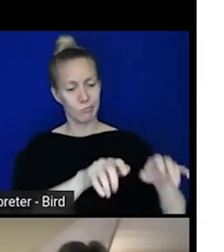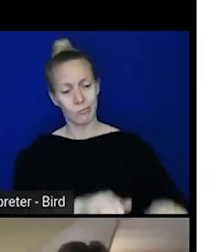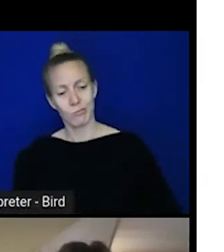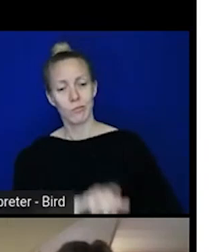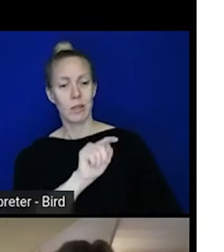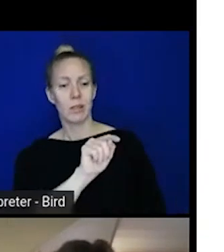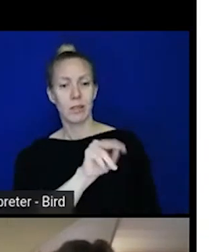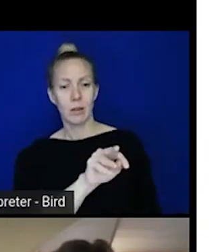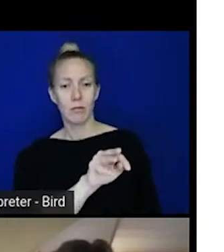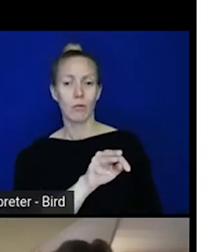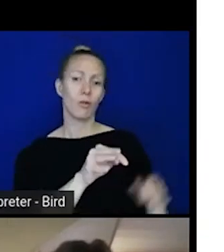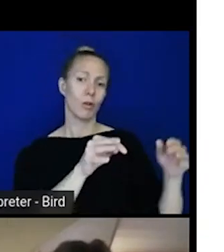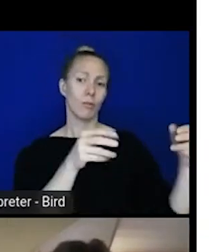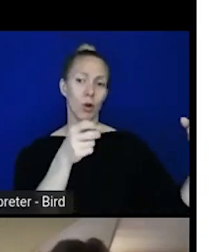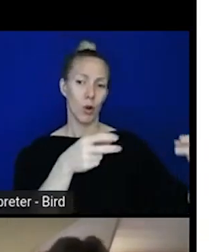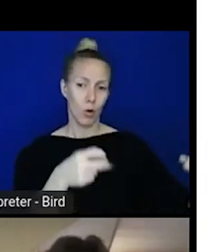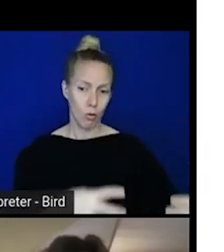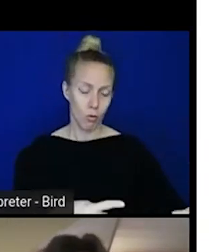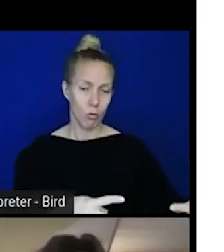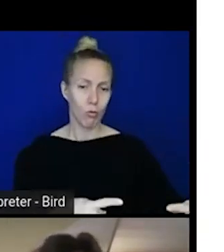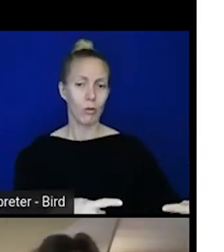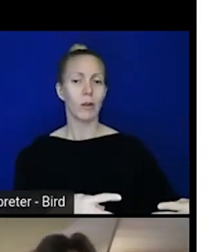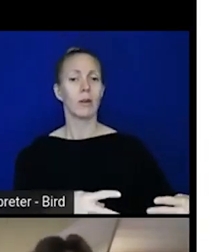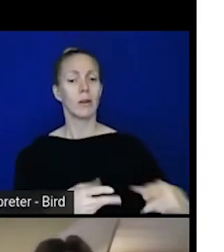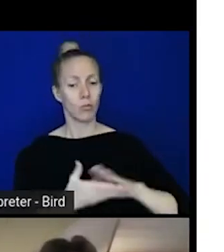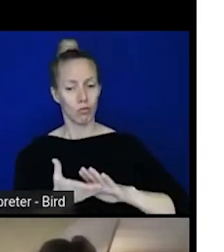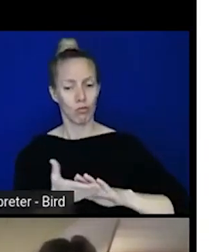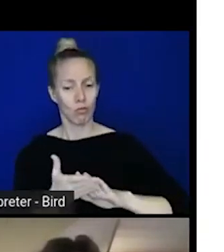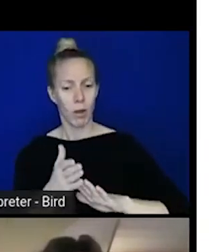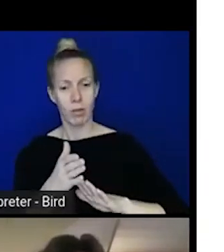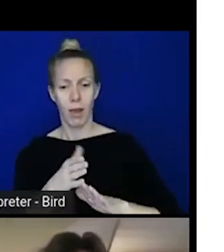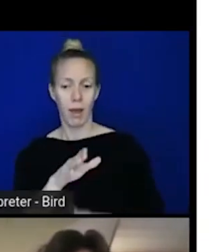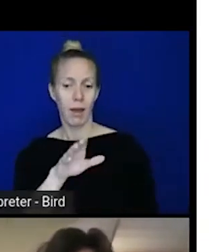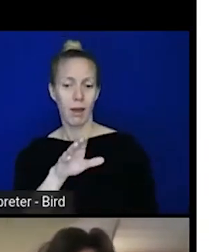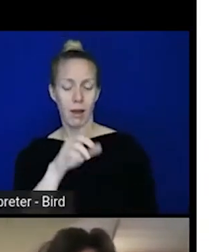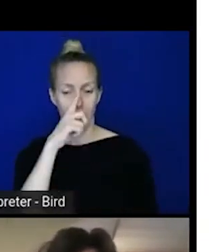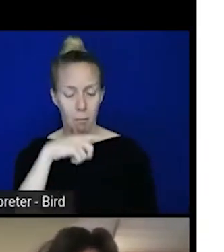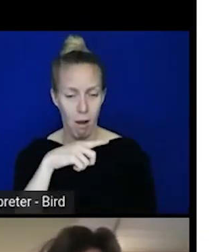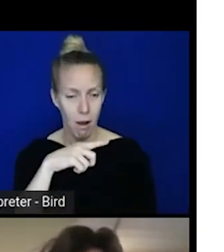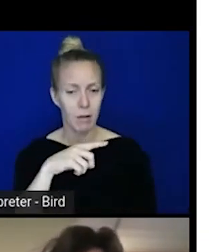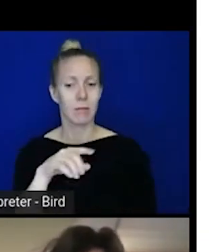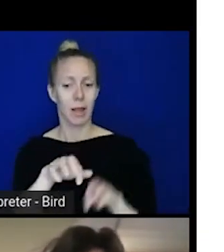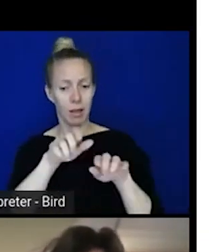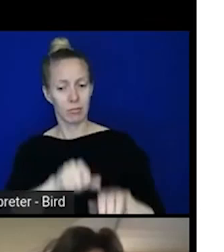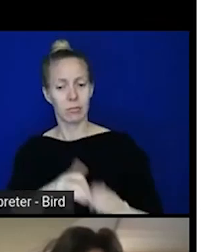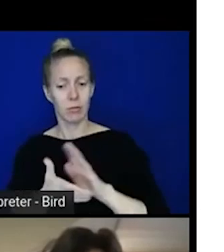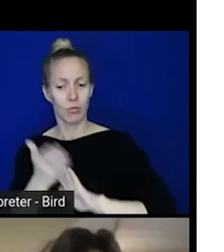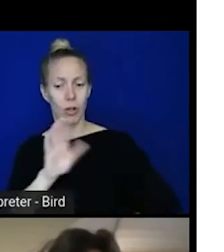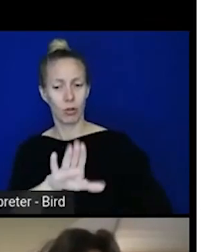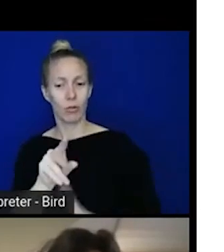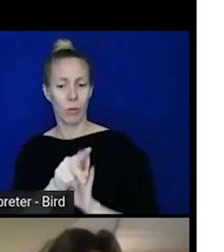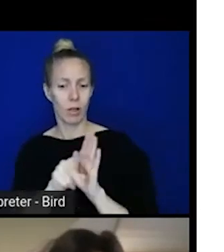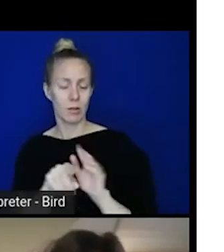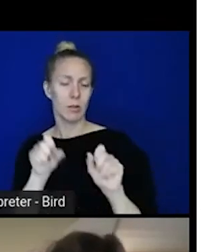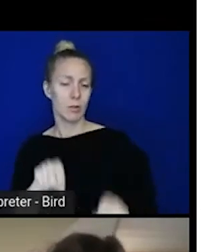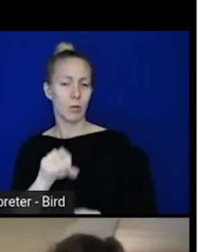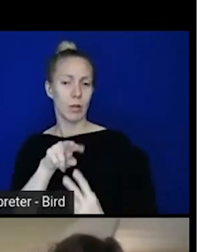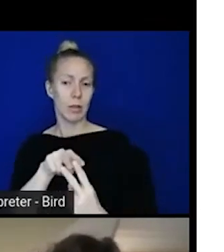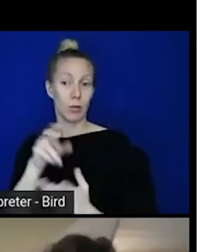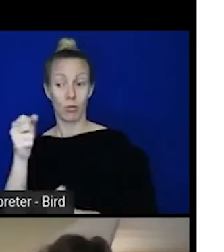mock, and write your policy so that you could approve or deny configuration